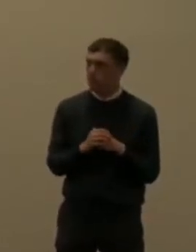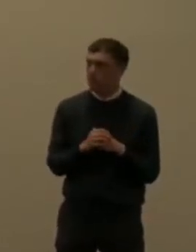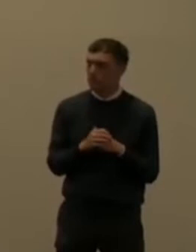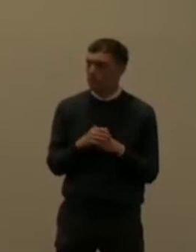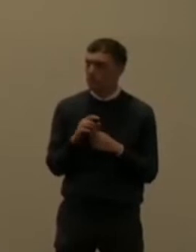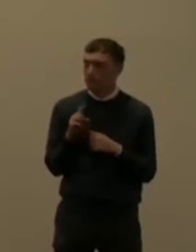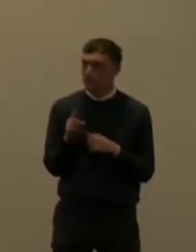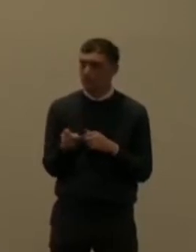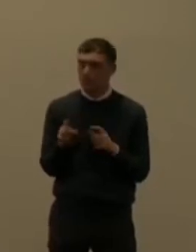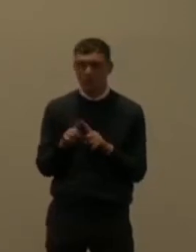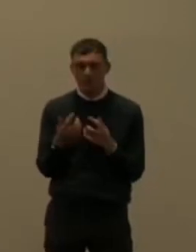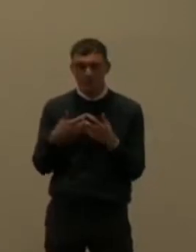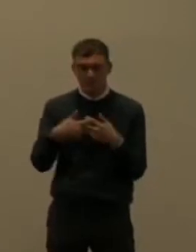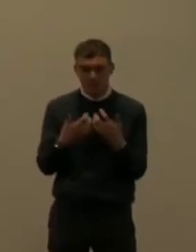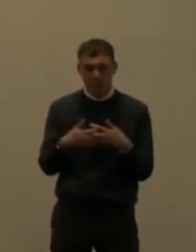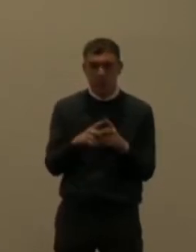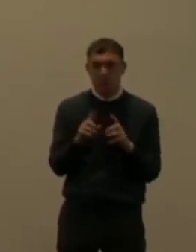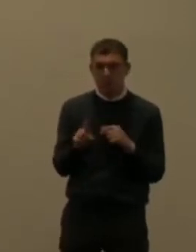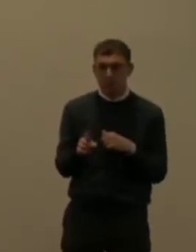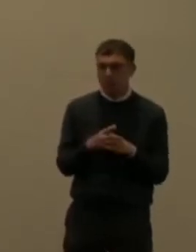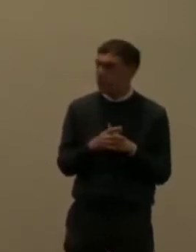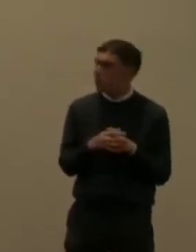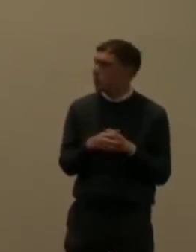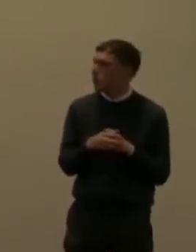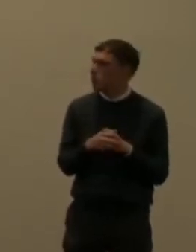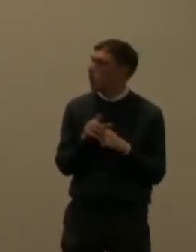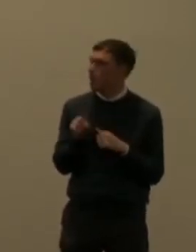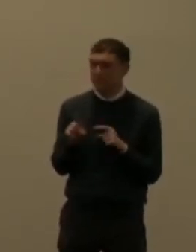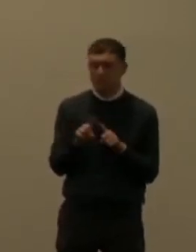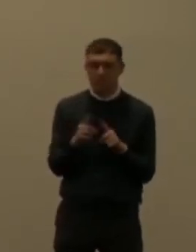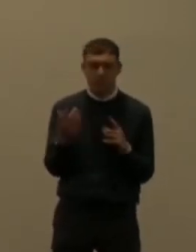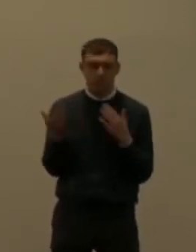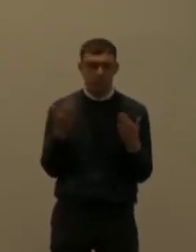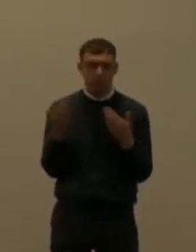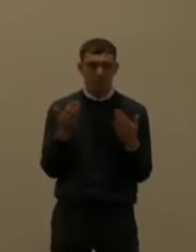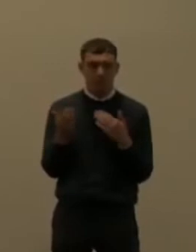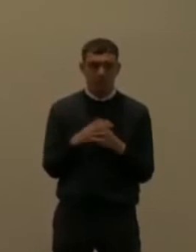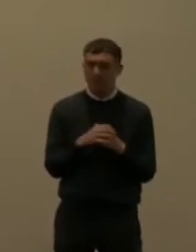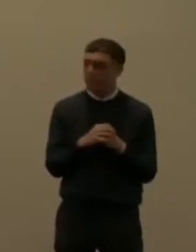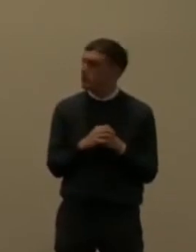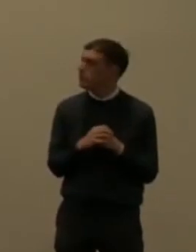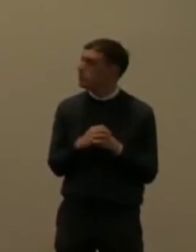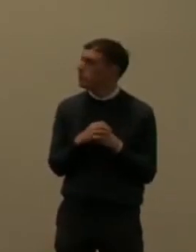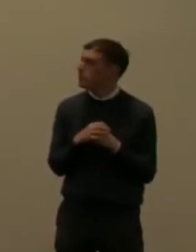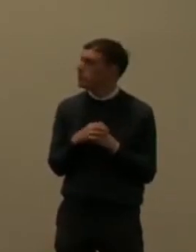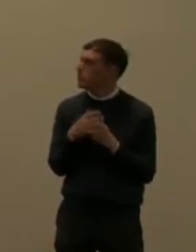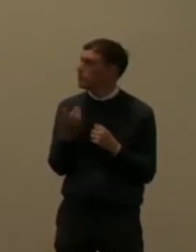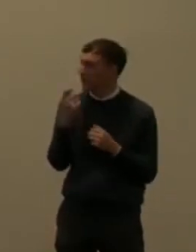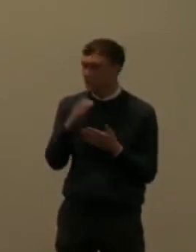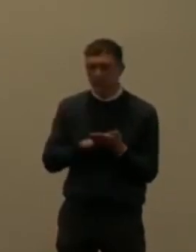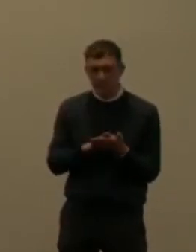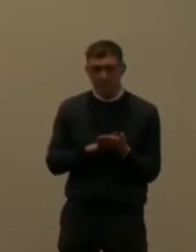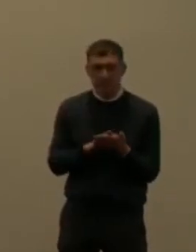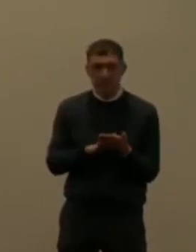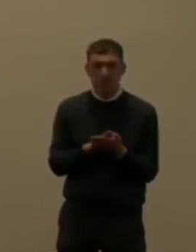different functionality, but look and feel, because the difference between a standard pipeline and a release pipeline is you can define some